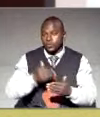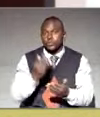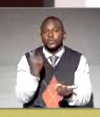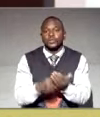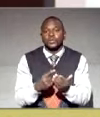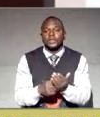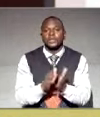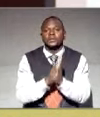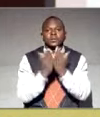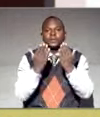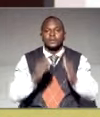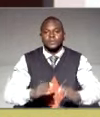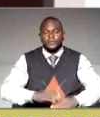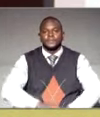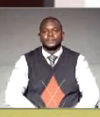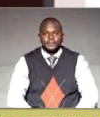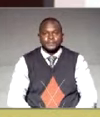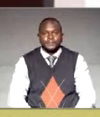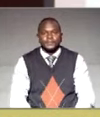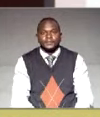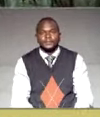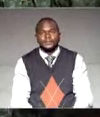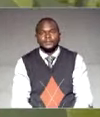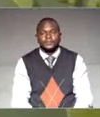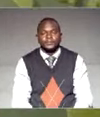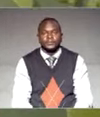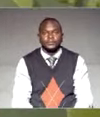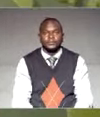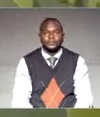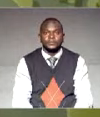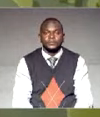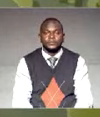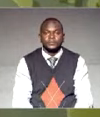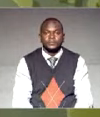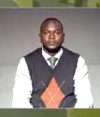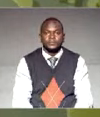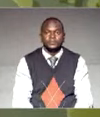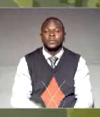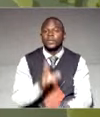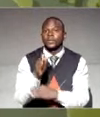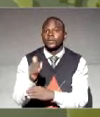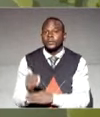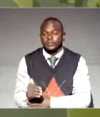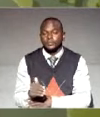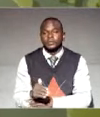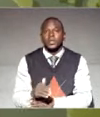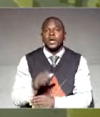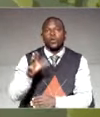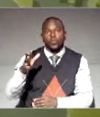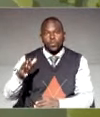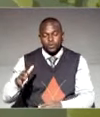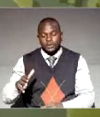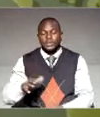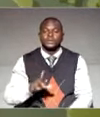Samuel Senono, UBC News. Now, the Minister of State for Water,